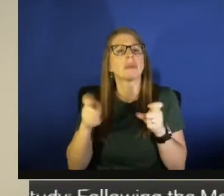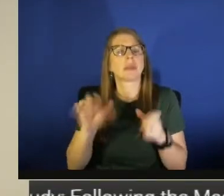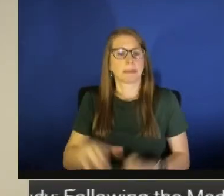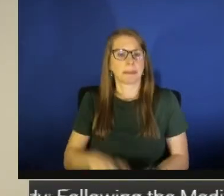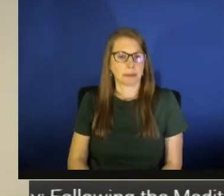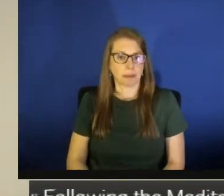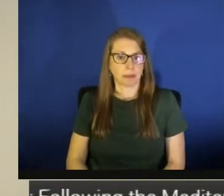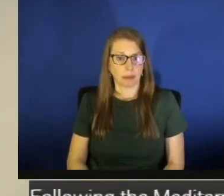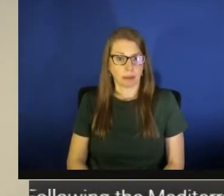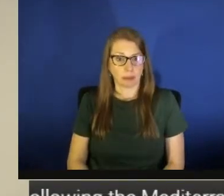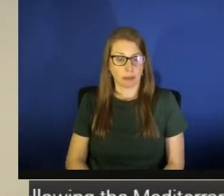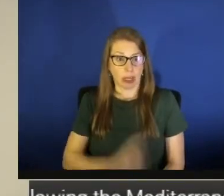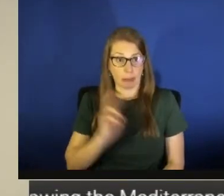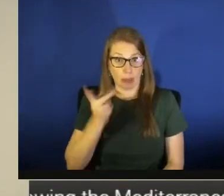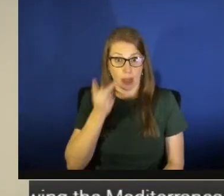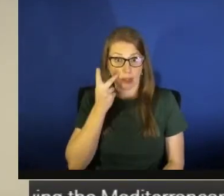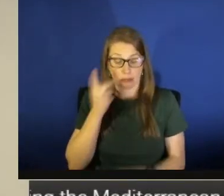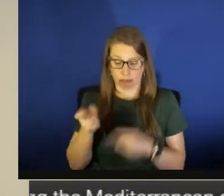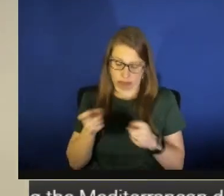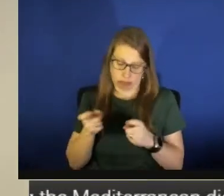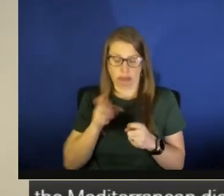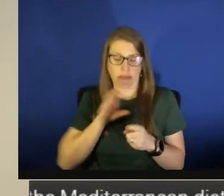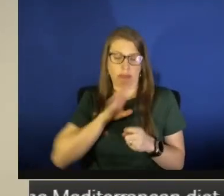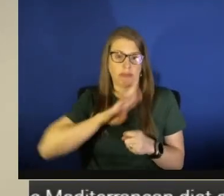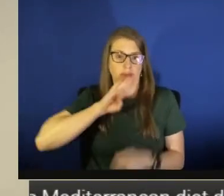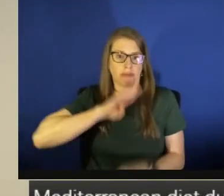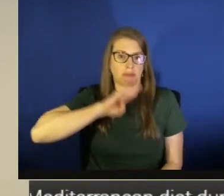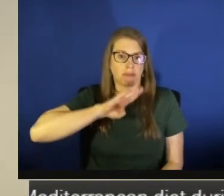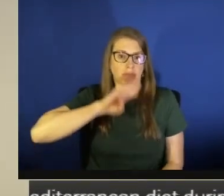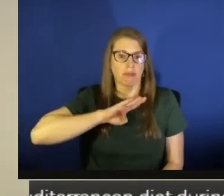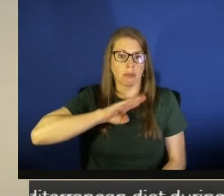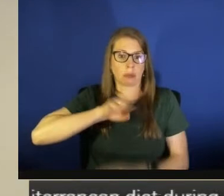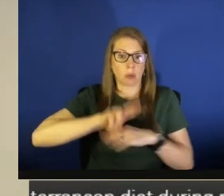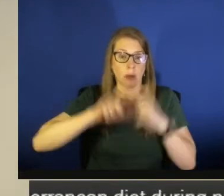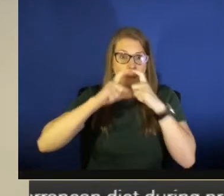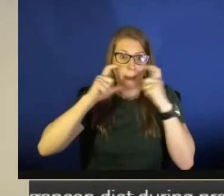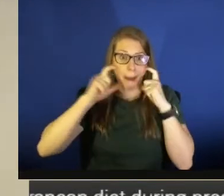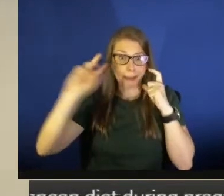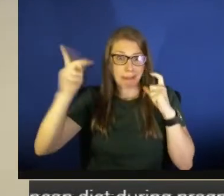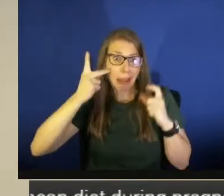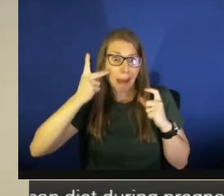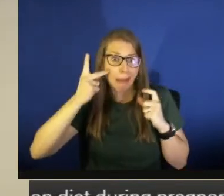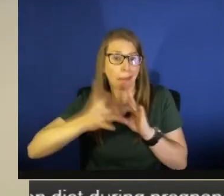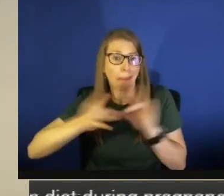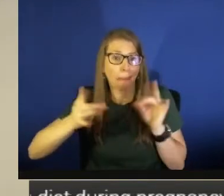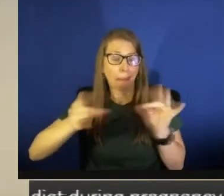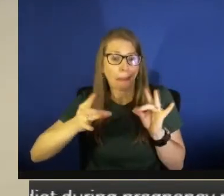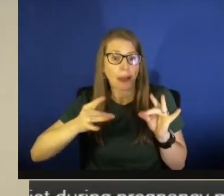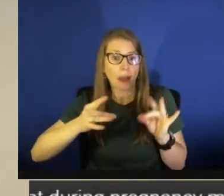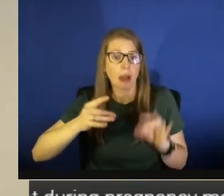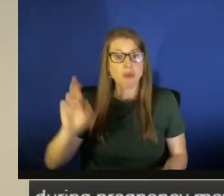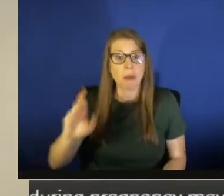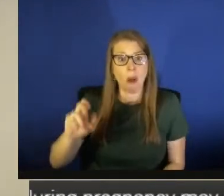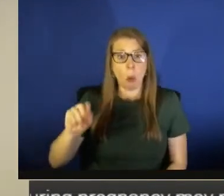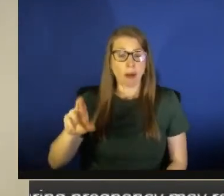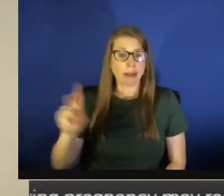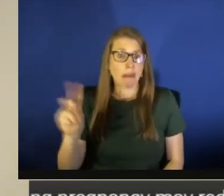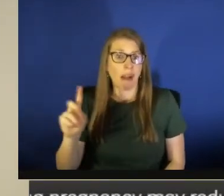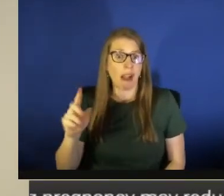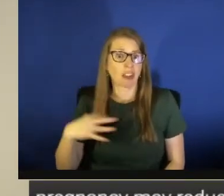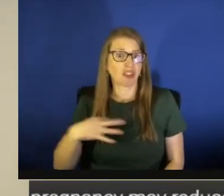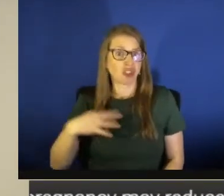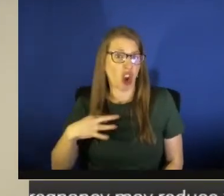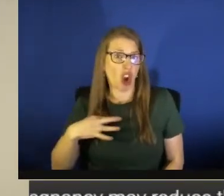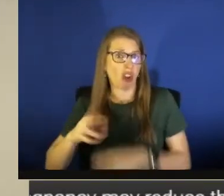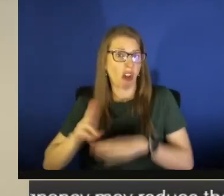with the politics was incredibly frustrating when it became wearing a mask is a political statement, like wearing a Republican or a Democrat t-shirt. I mean, it